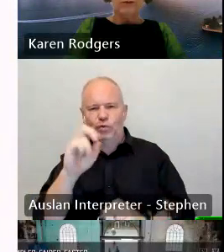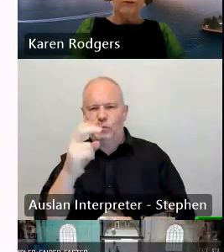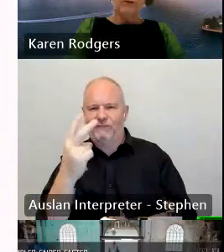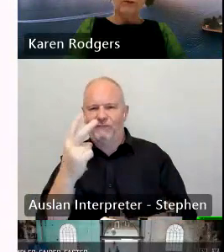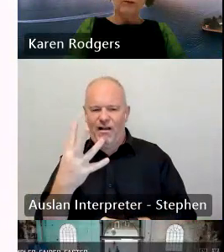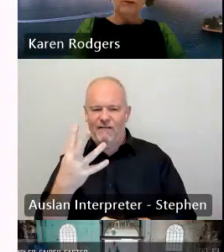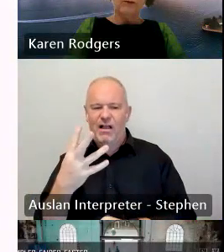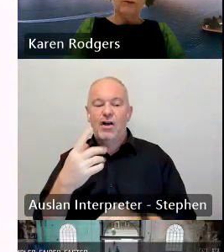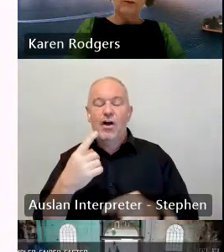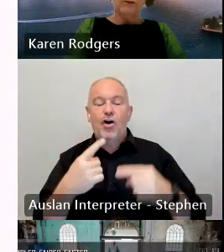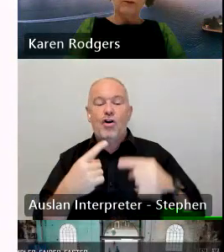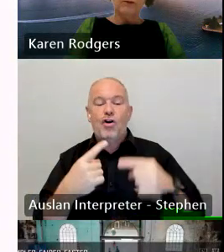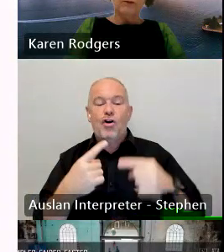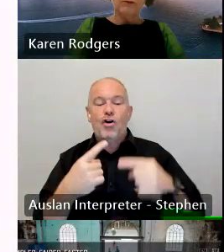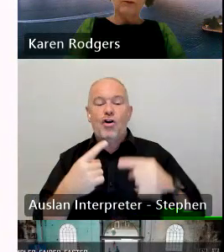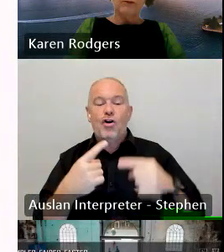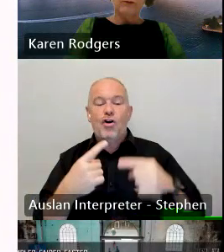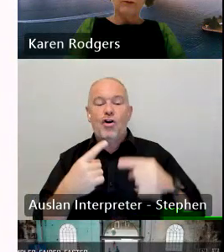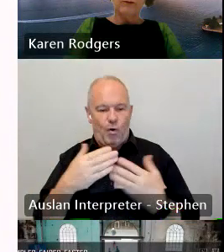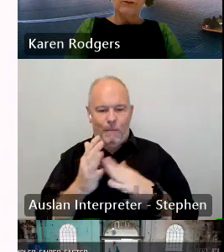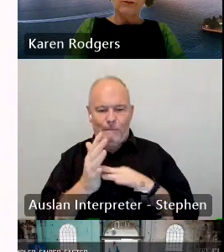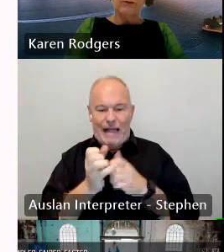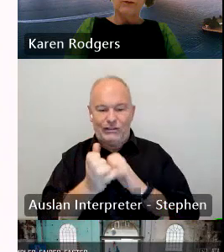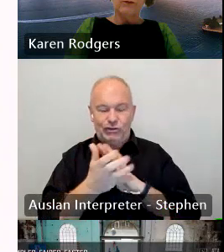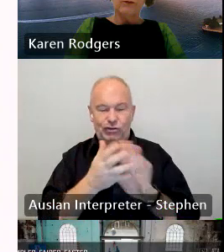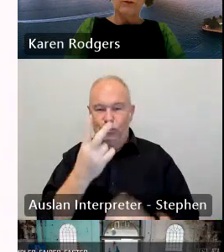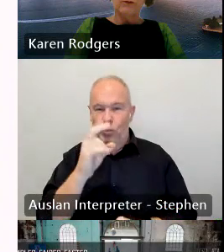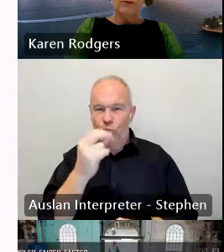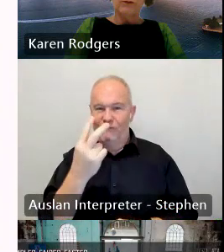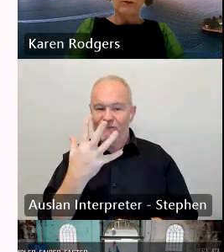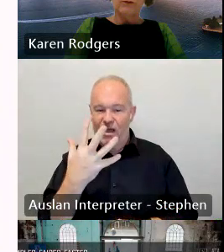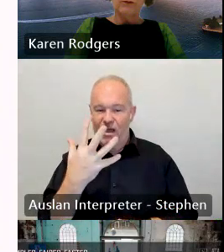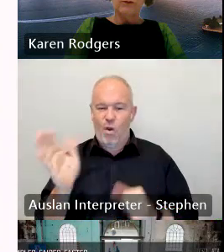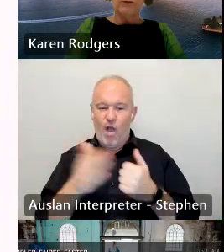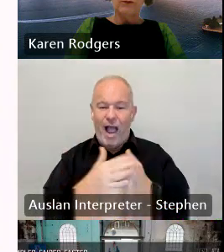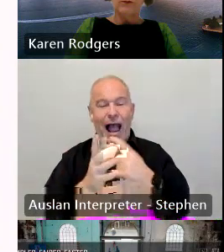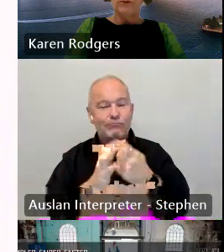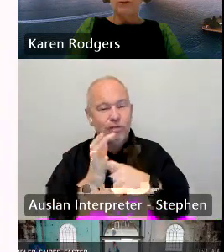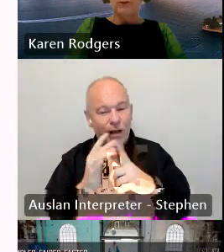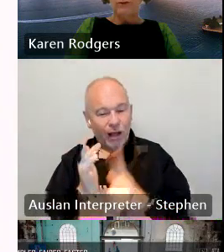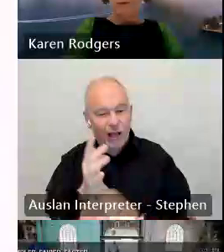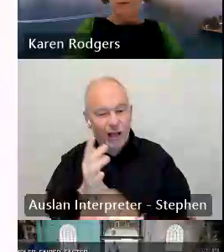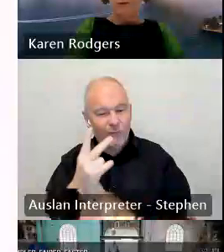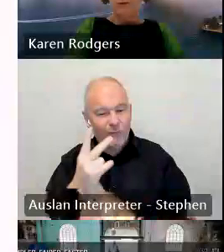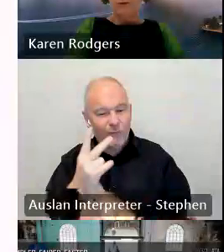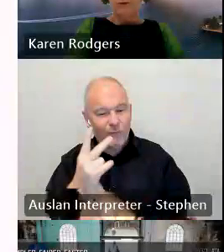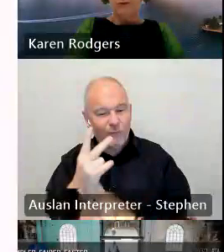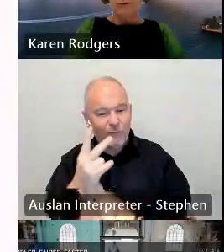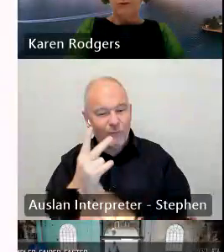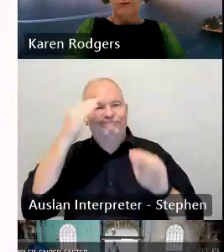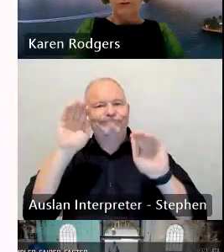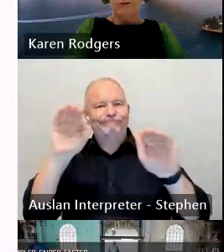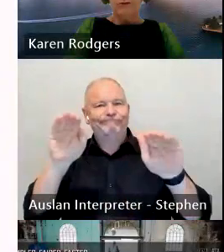Round 2 will open in March 25, close in April 25, with notification in